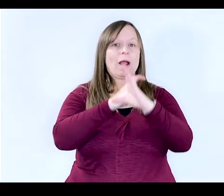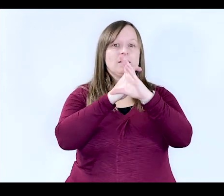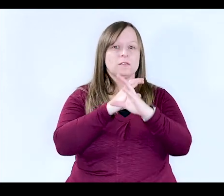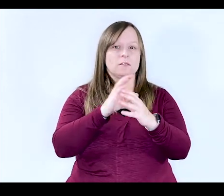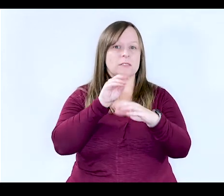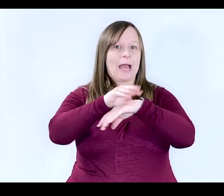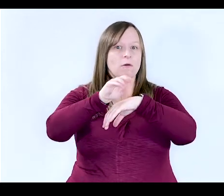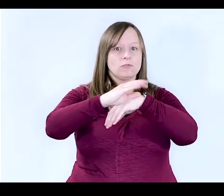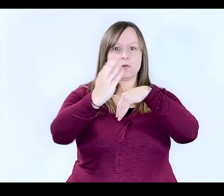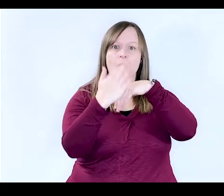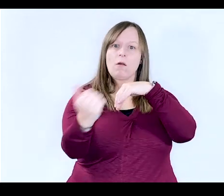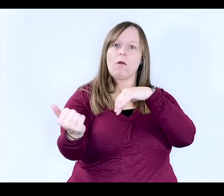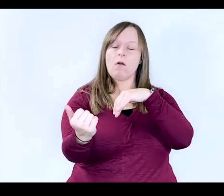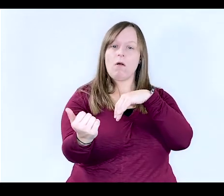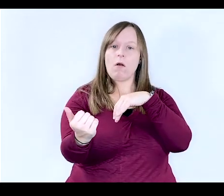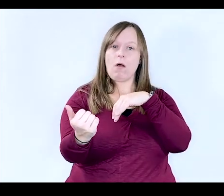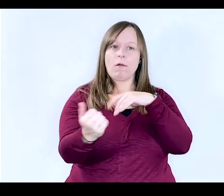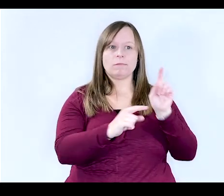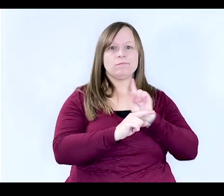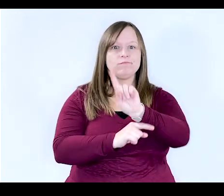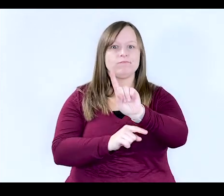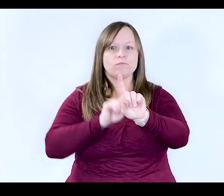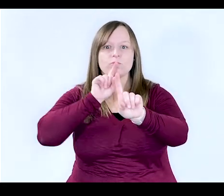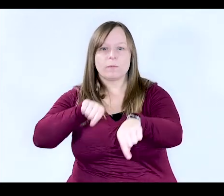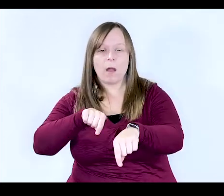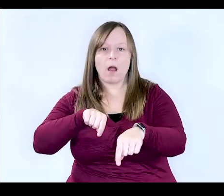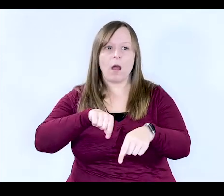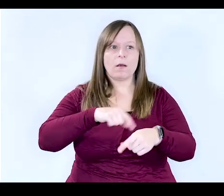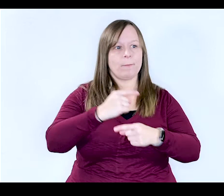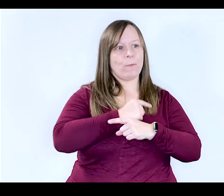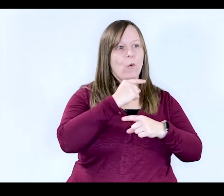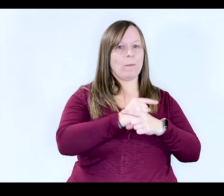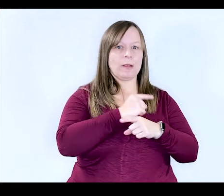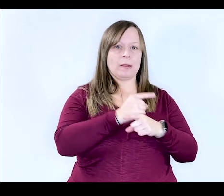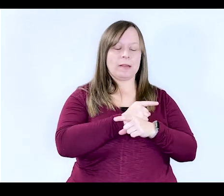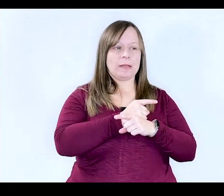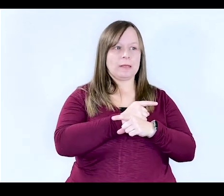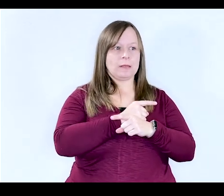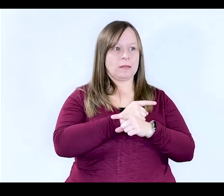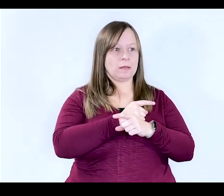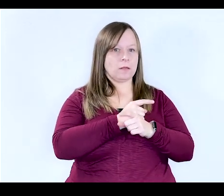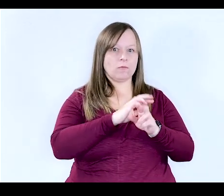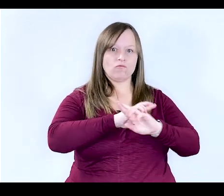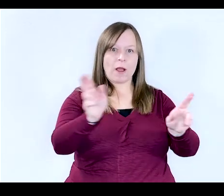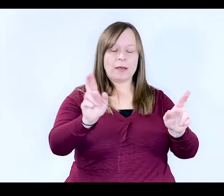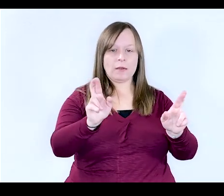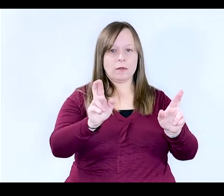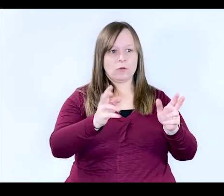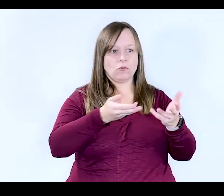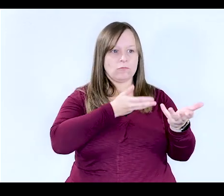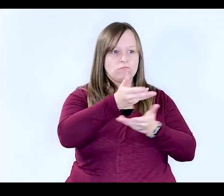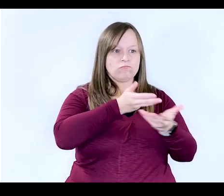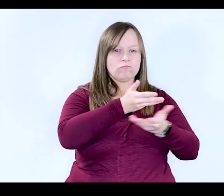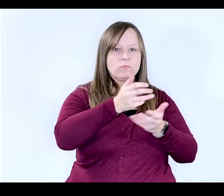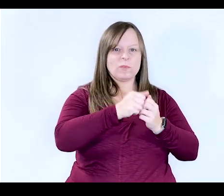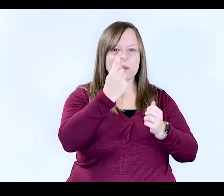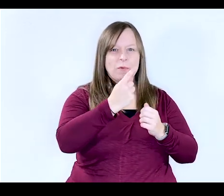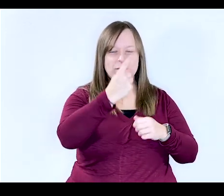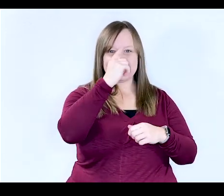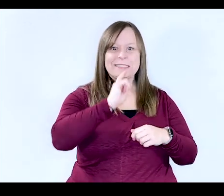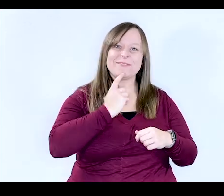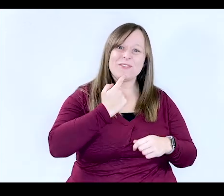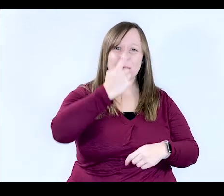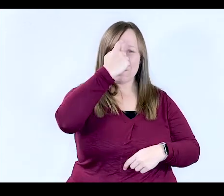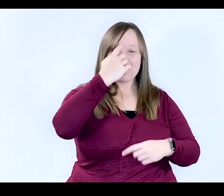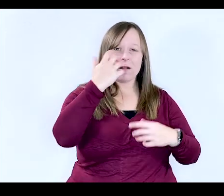crisis counselor on call, having someone who was appropriately equipped to handle someone with very severe mental